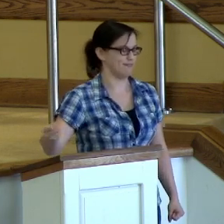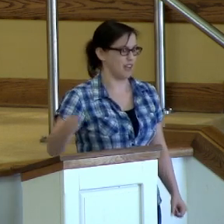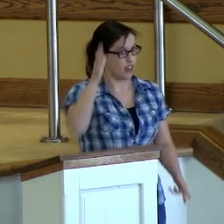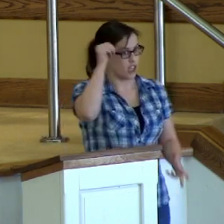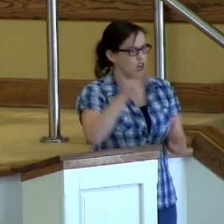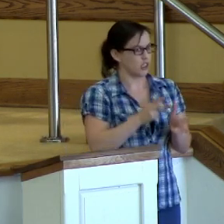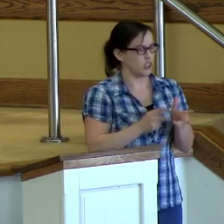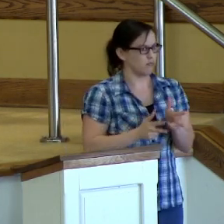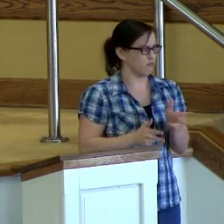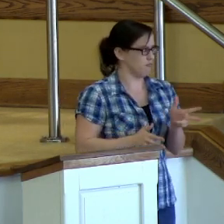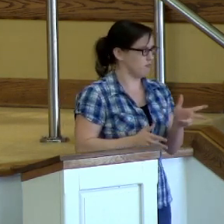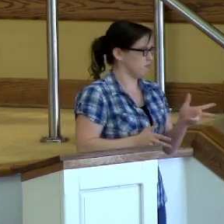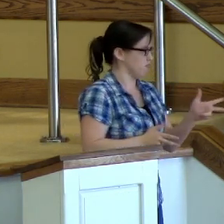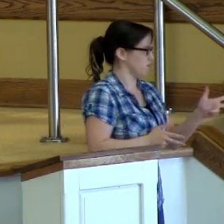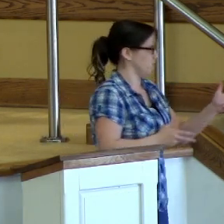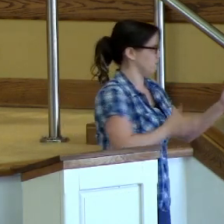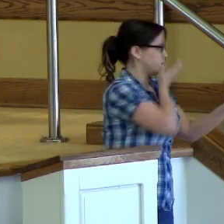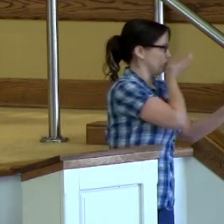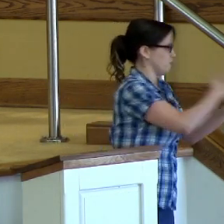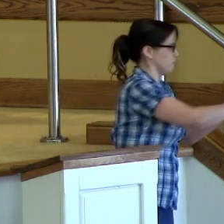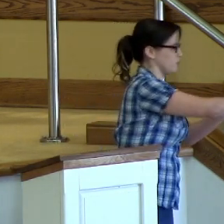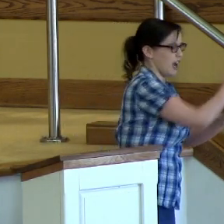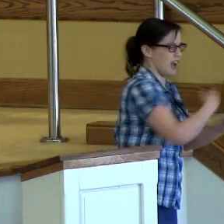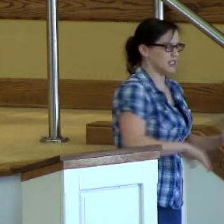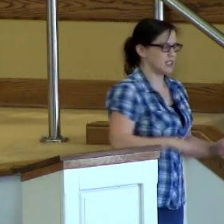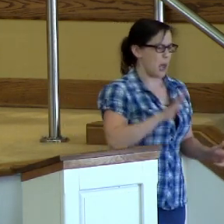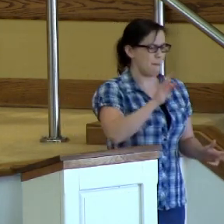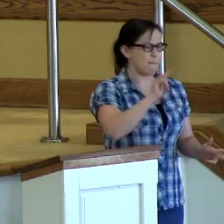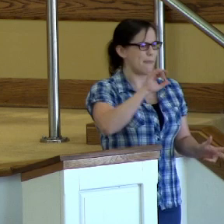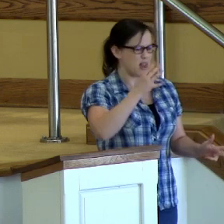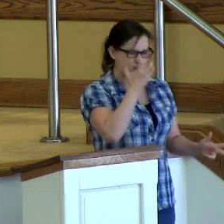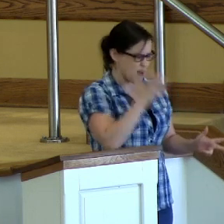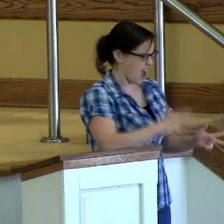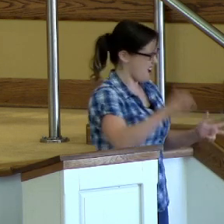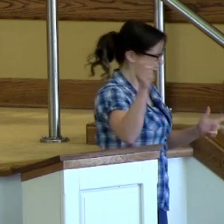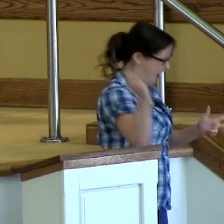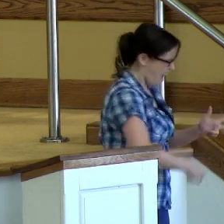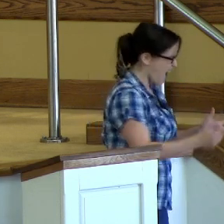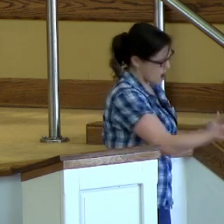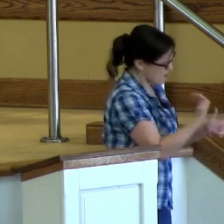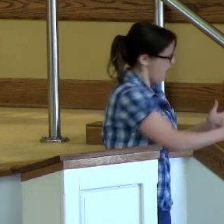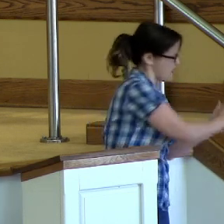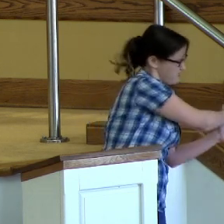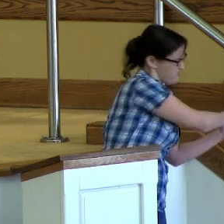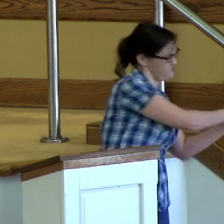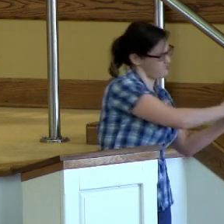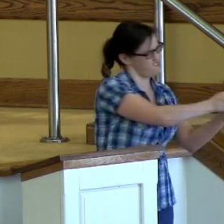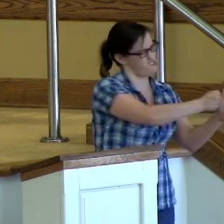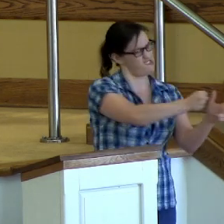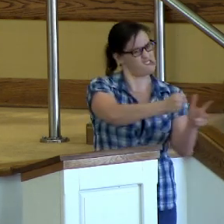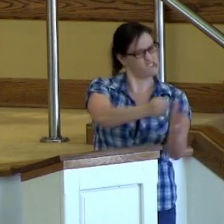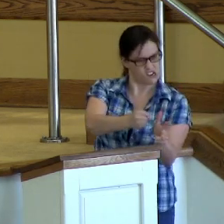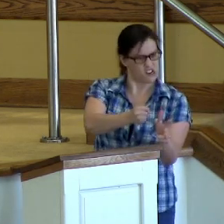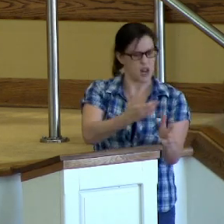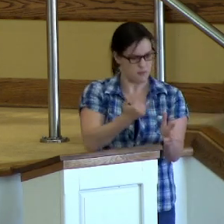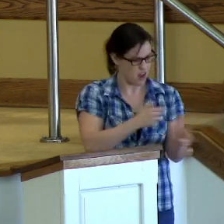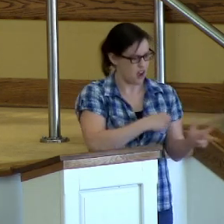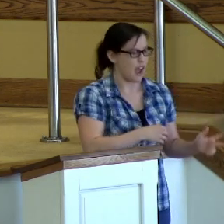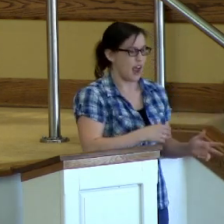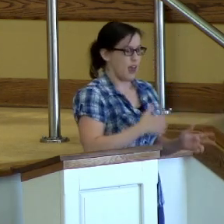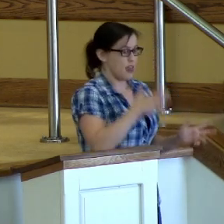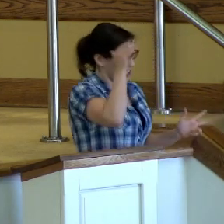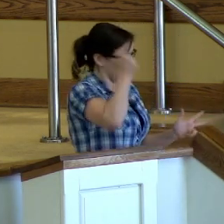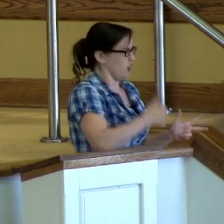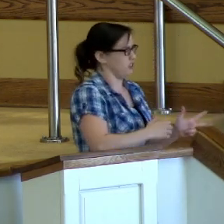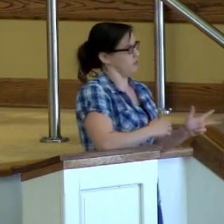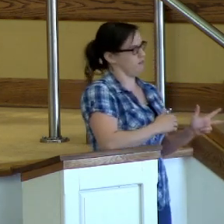out of the way and went into the field. And Balaam smote the ass and turned her into the way. I mean, she done turned to the side. She is not going